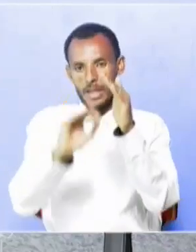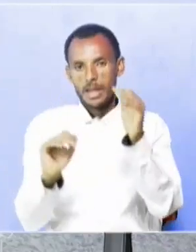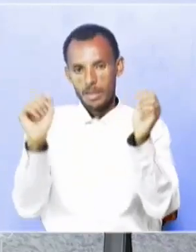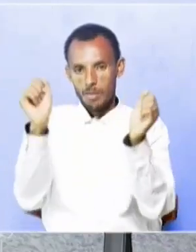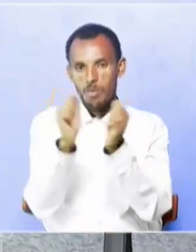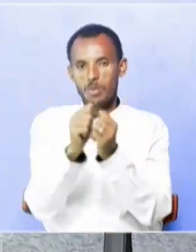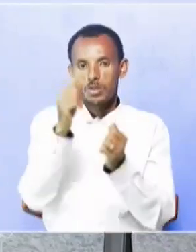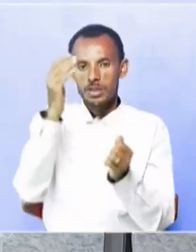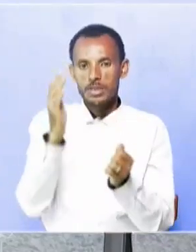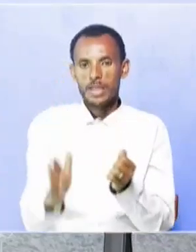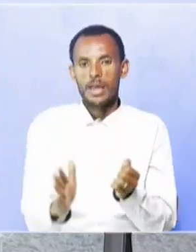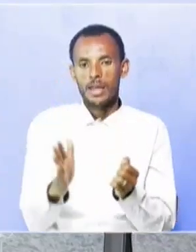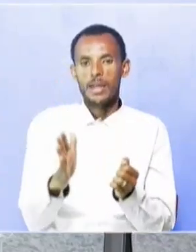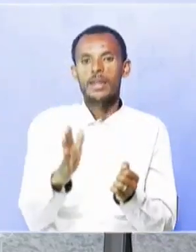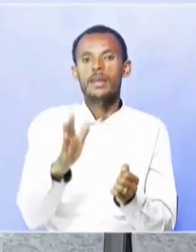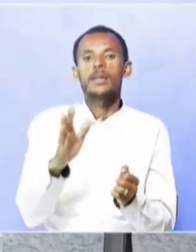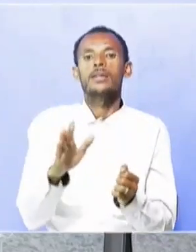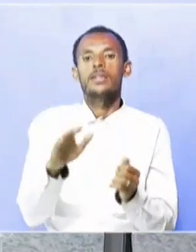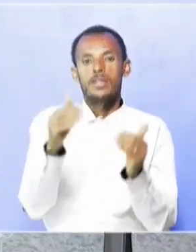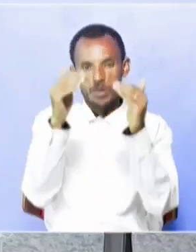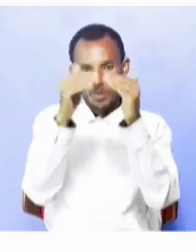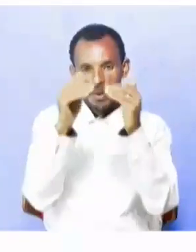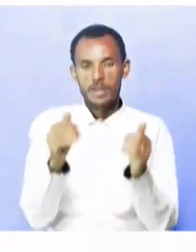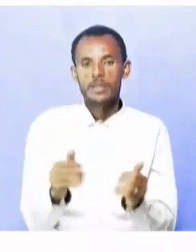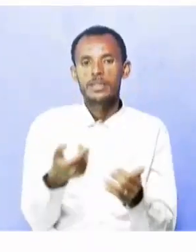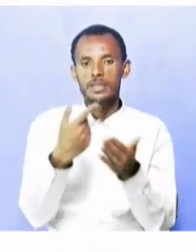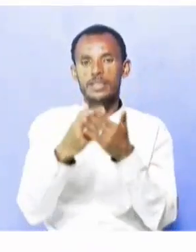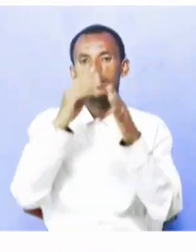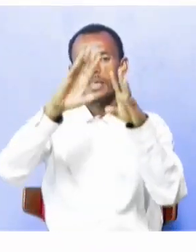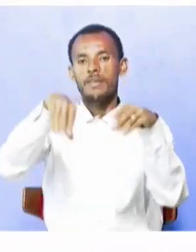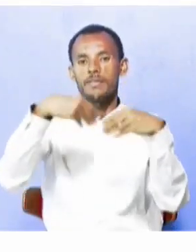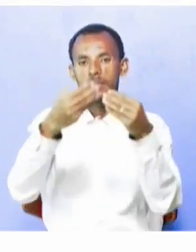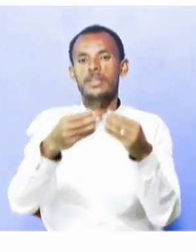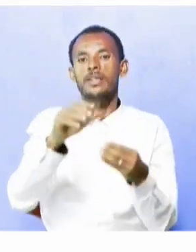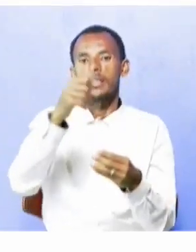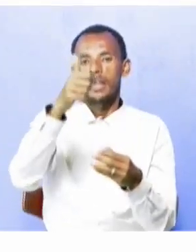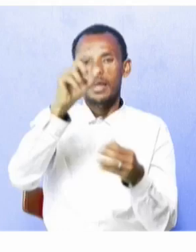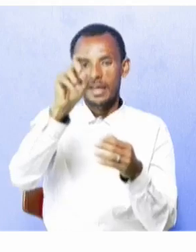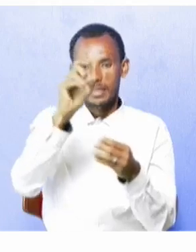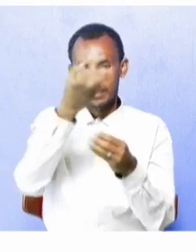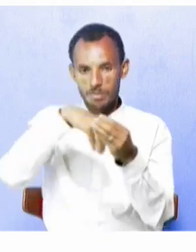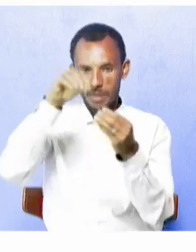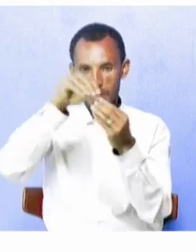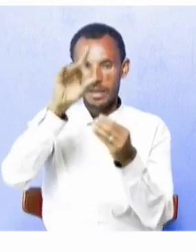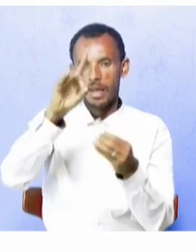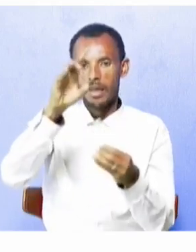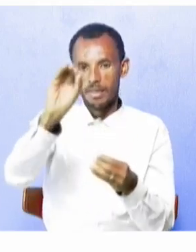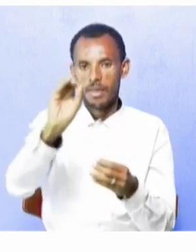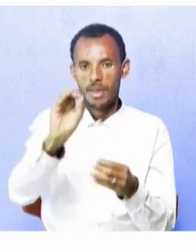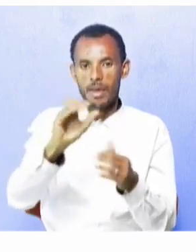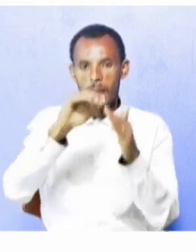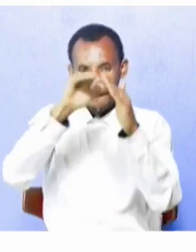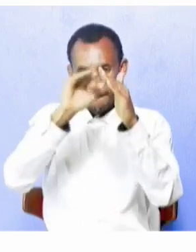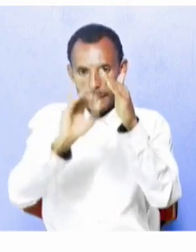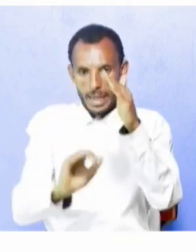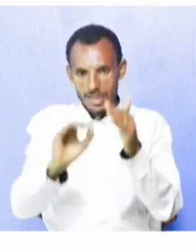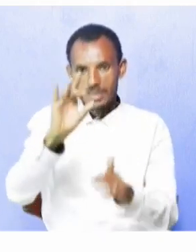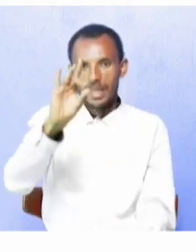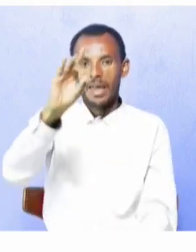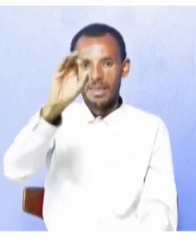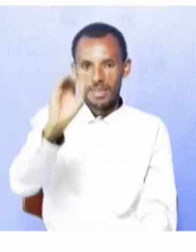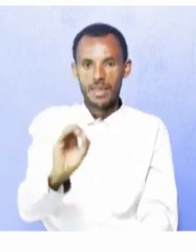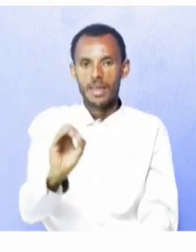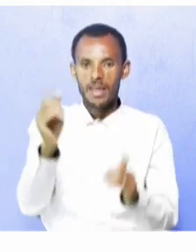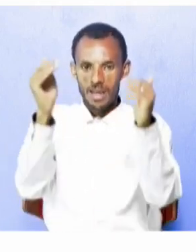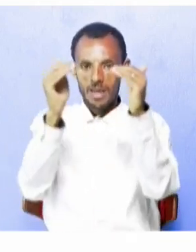the same quantity from both sides. So this gives us 10x plus 80 degree minus 80 degree